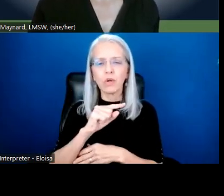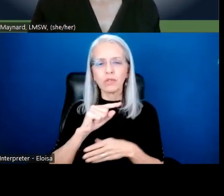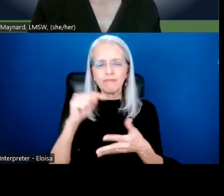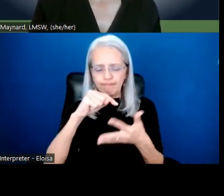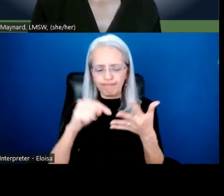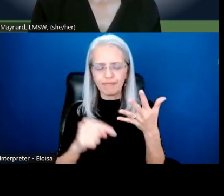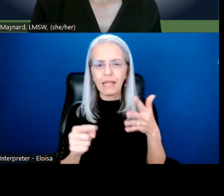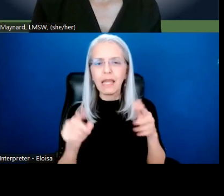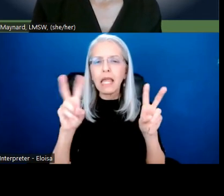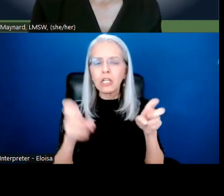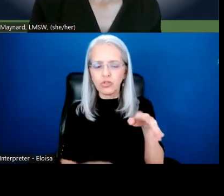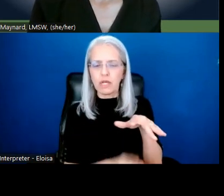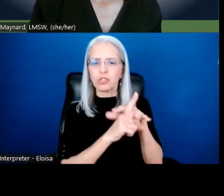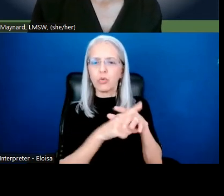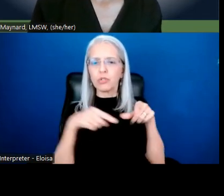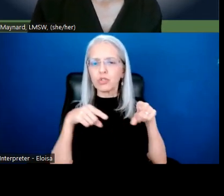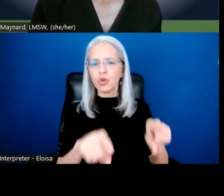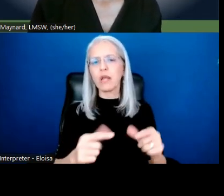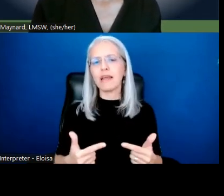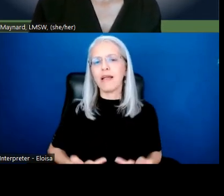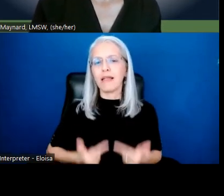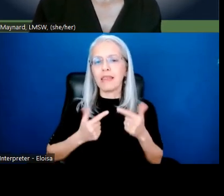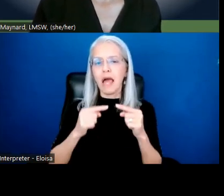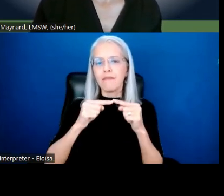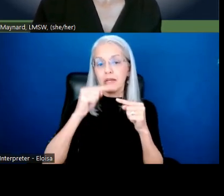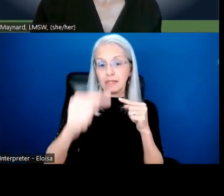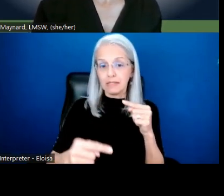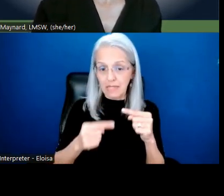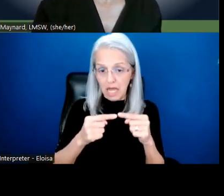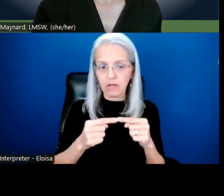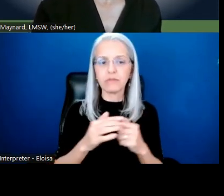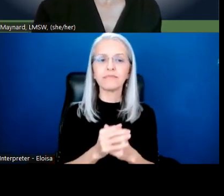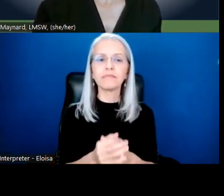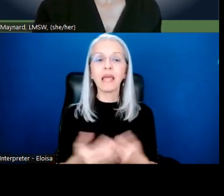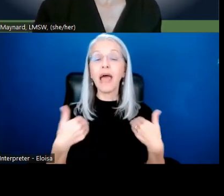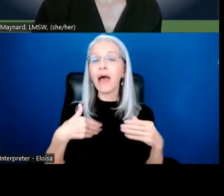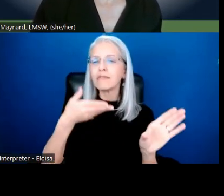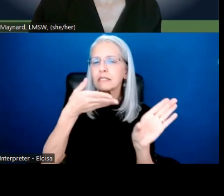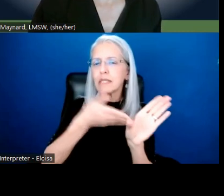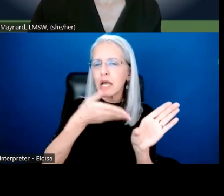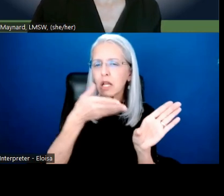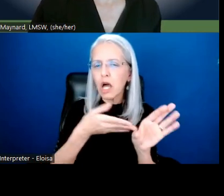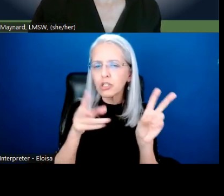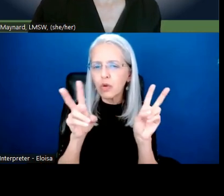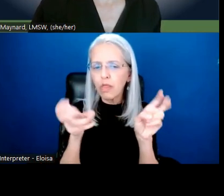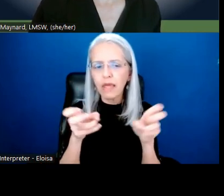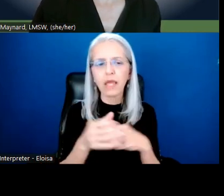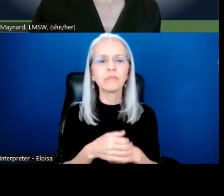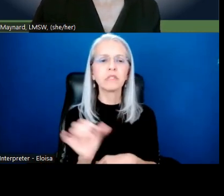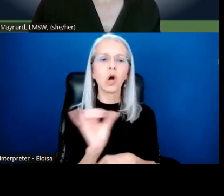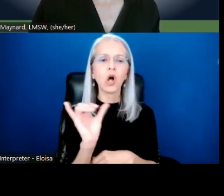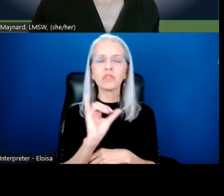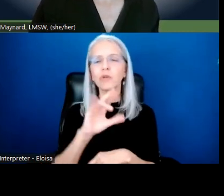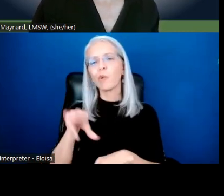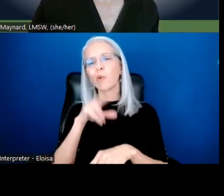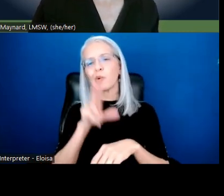up throughout the life cycle. There are psychological themes, as well as the